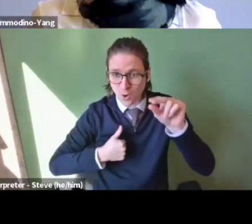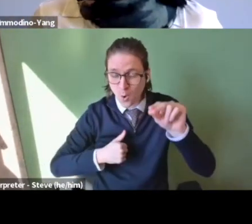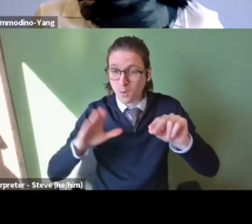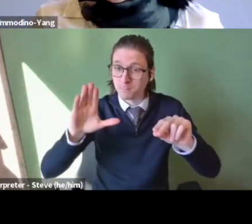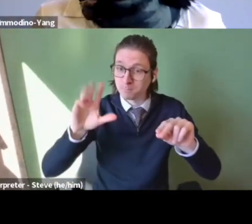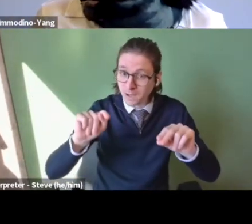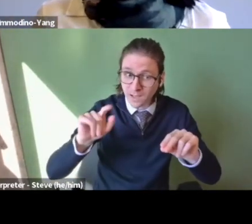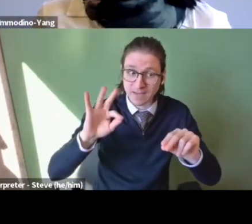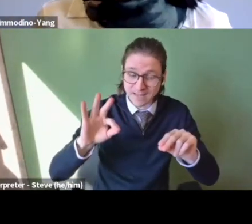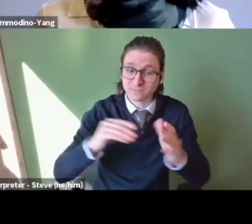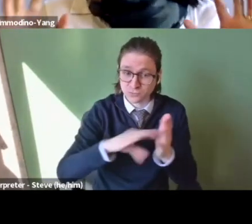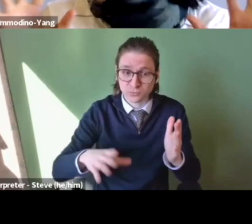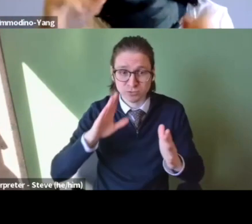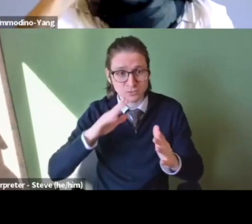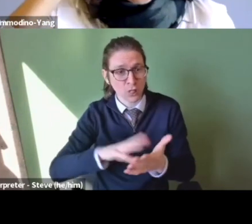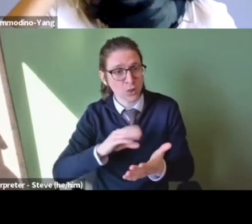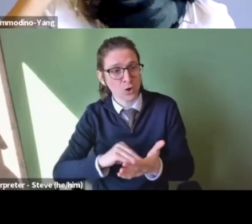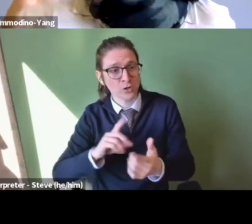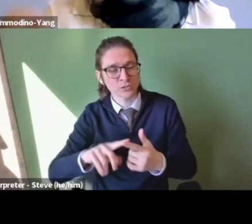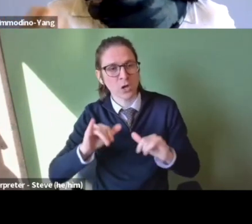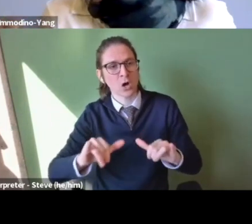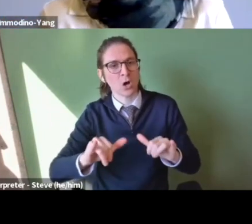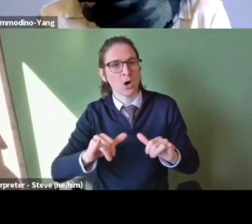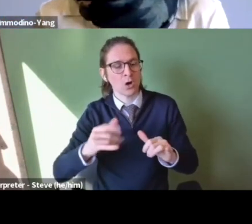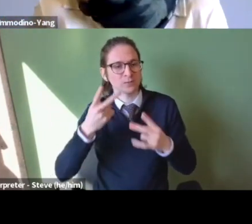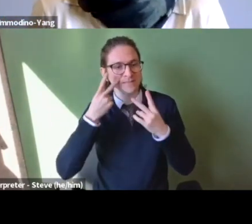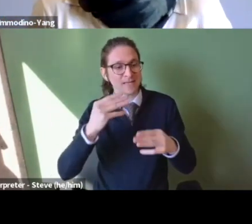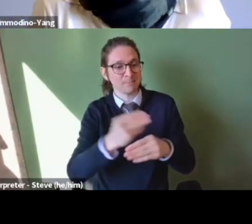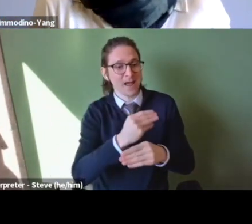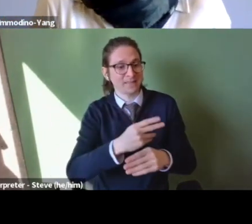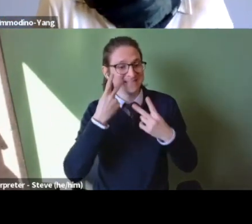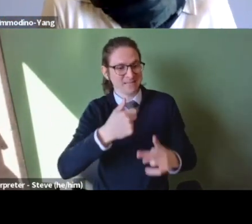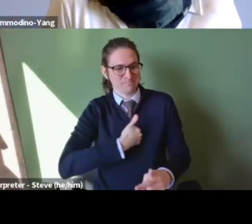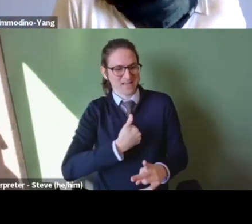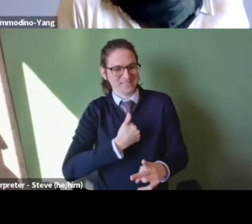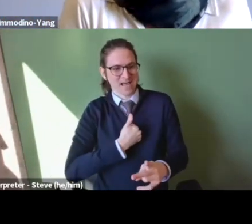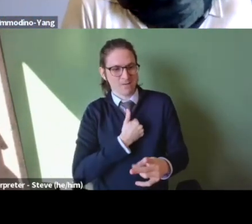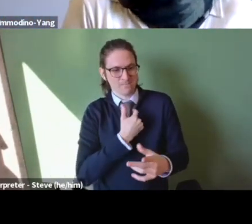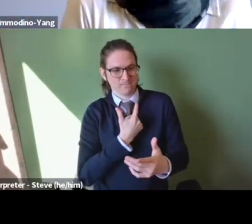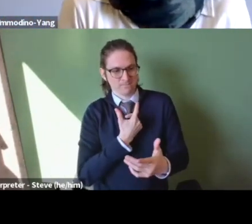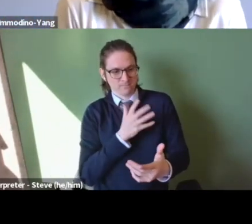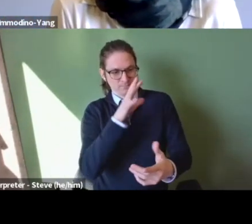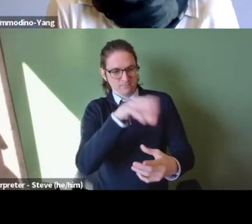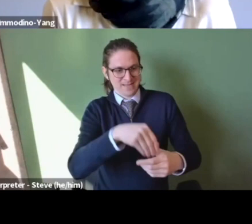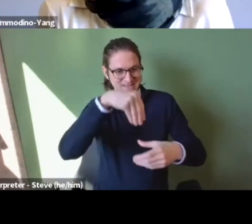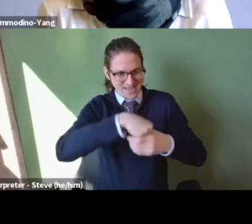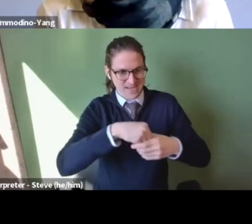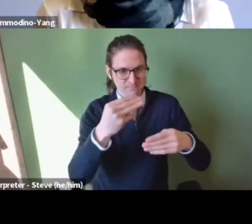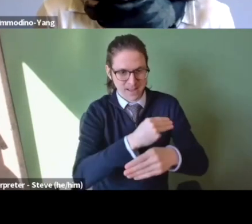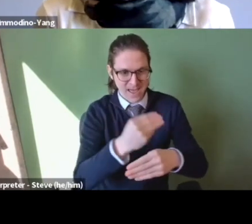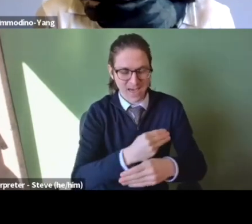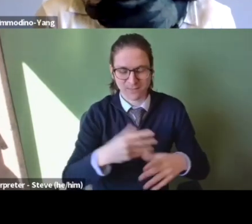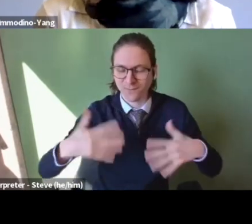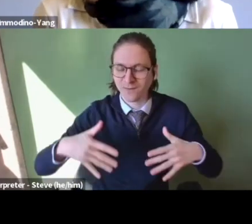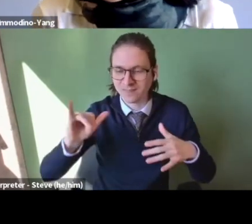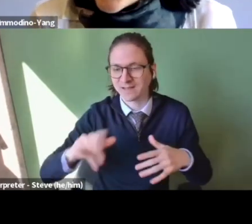the physiological regulation of me. That's what I think. That's why it is that we as humans can become interested